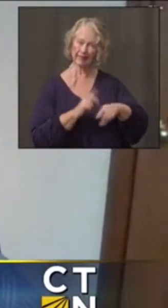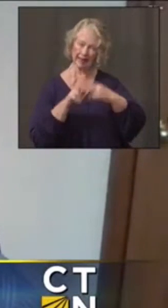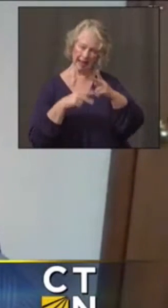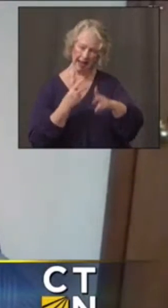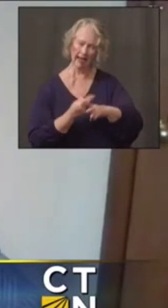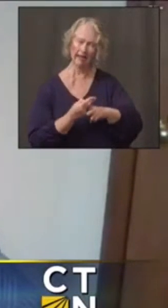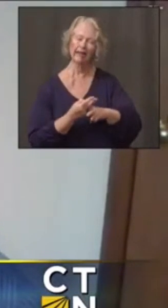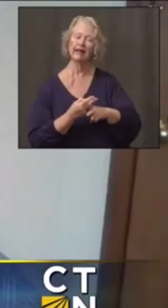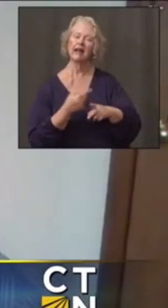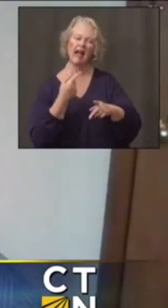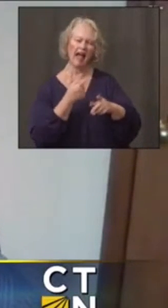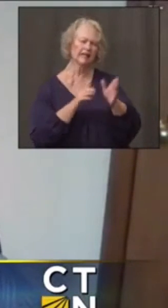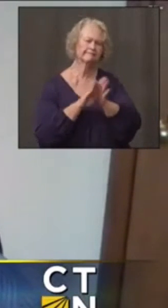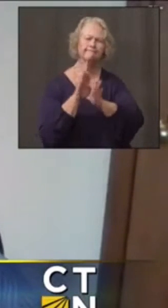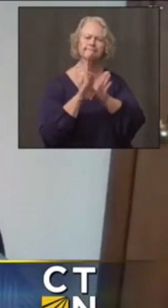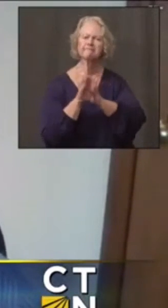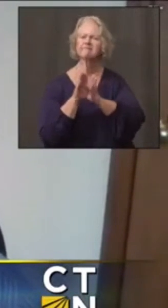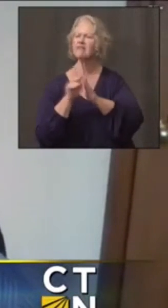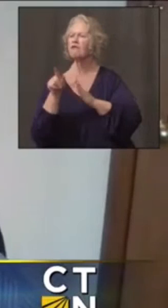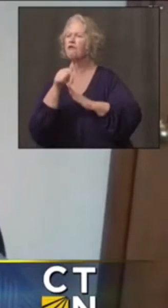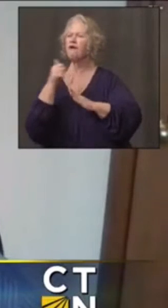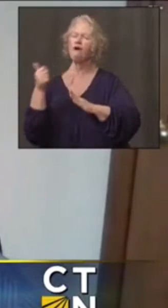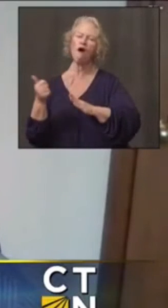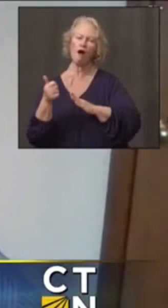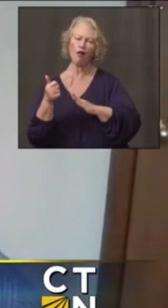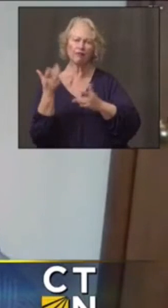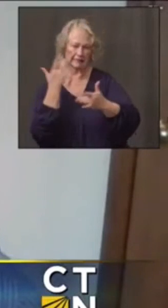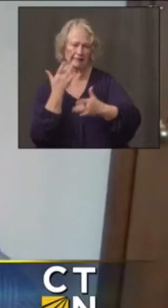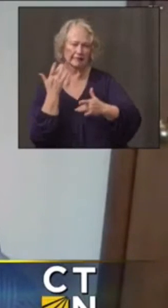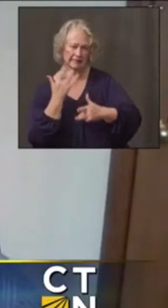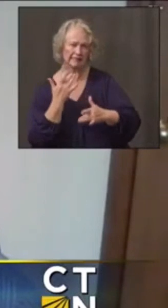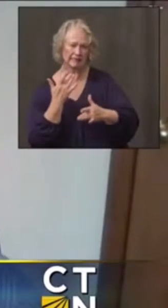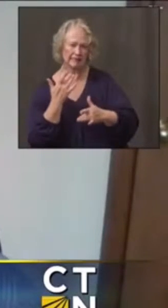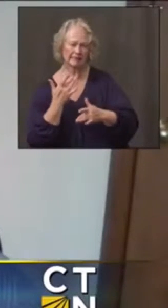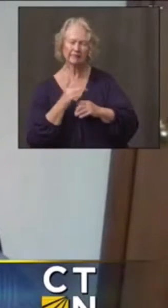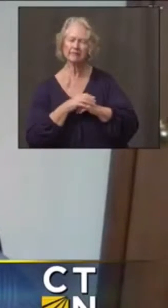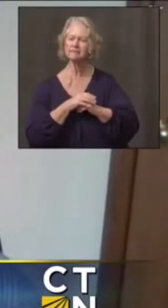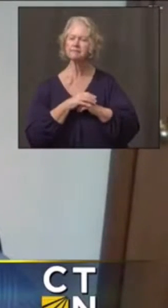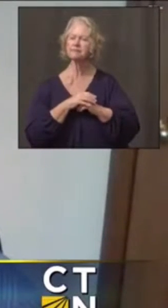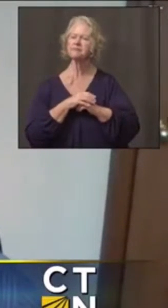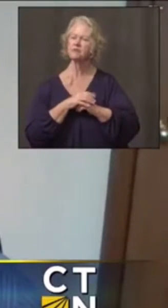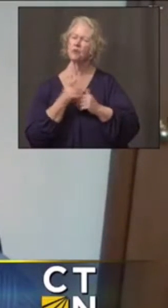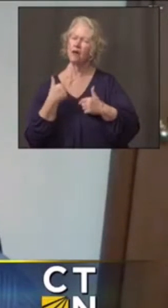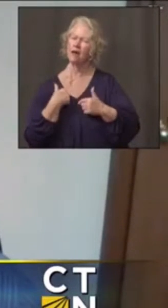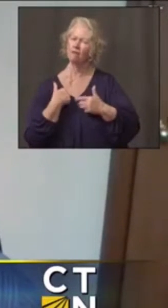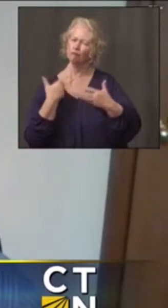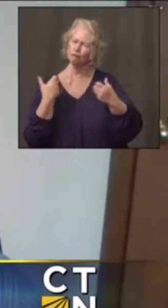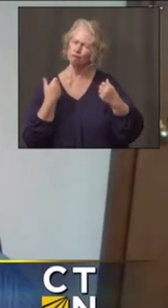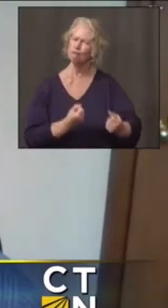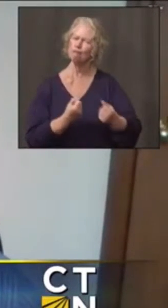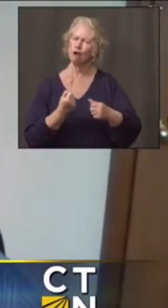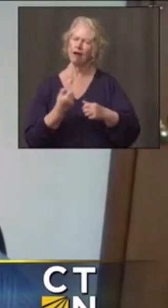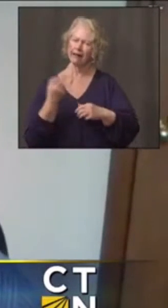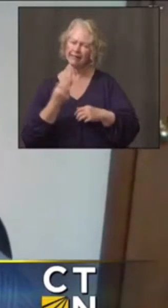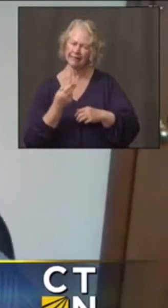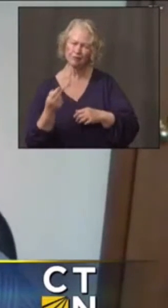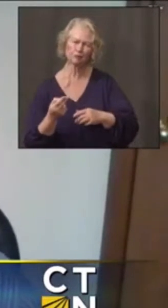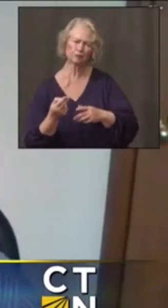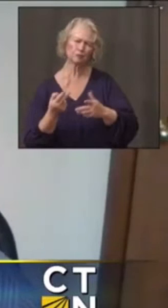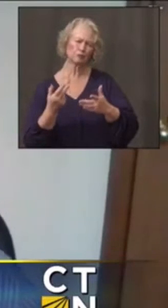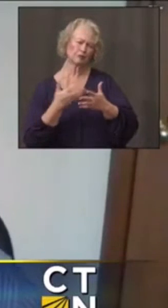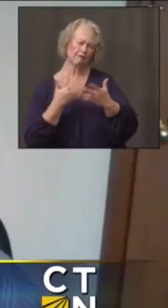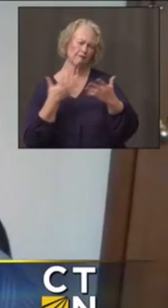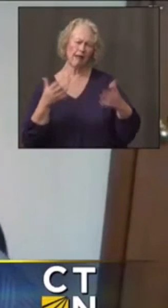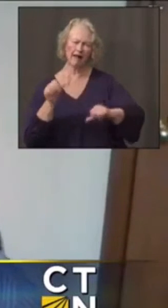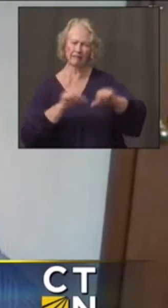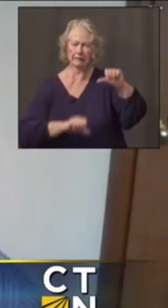in development for other infectious diseases. So there's a great history, subject matter expertise, and scientific basis